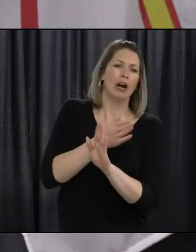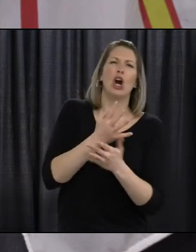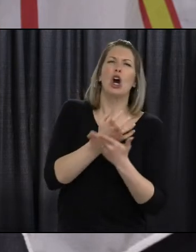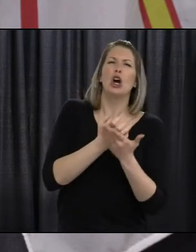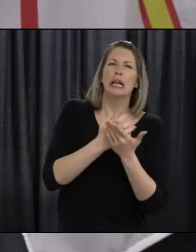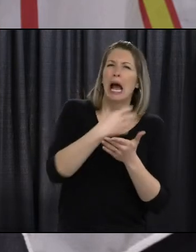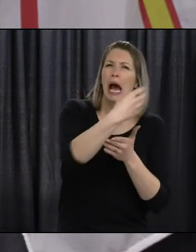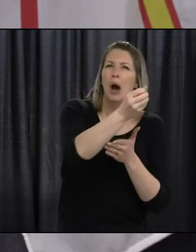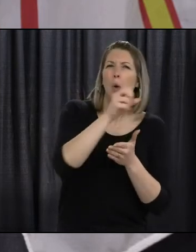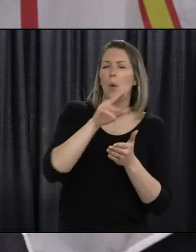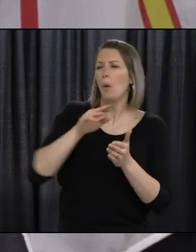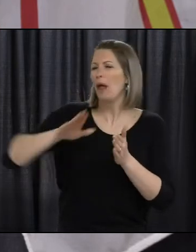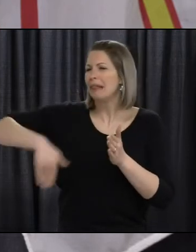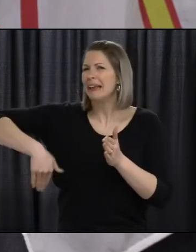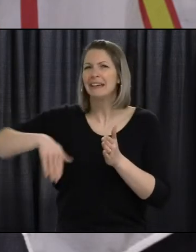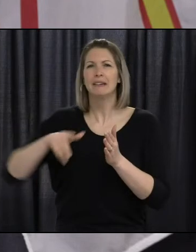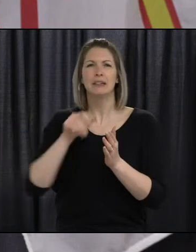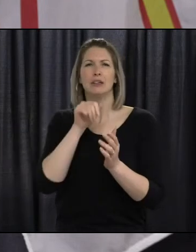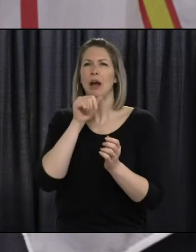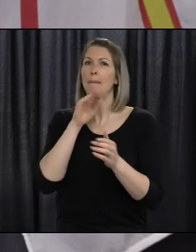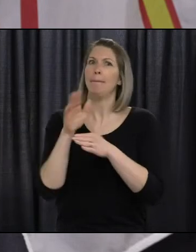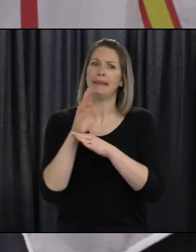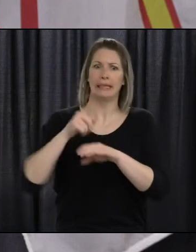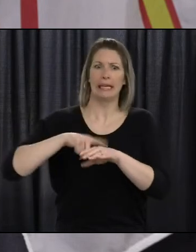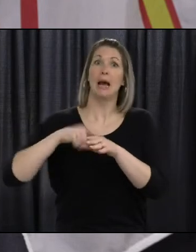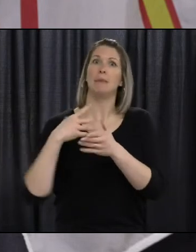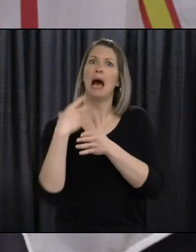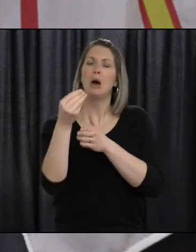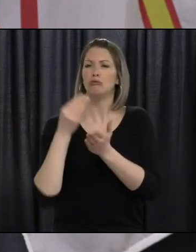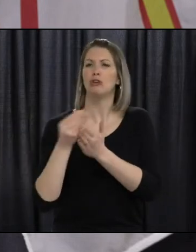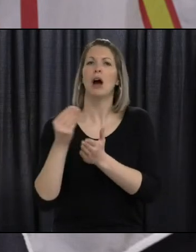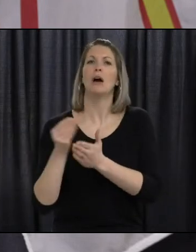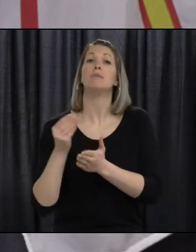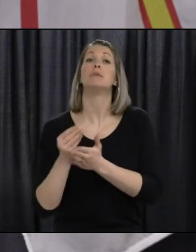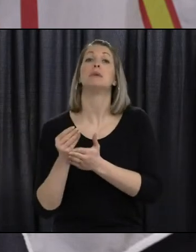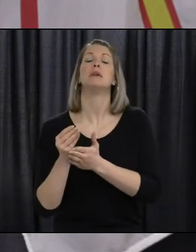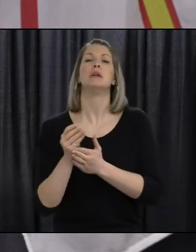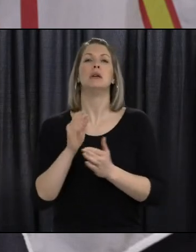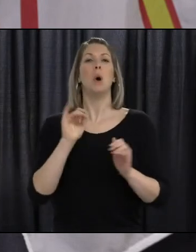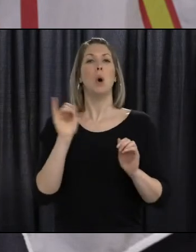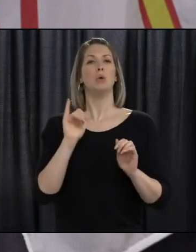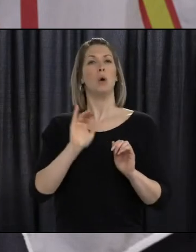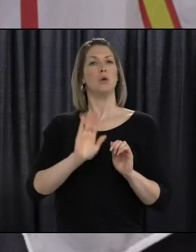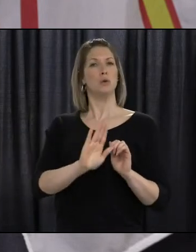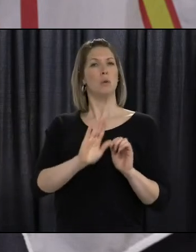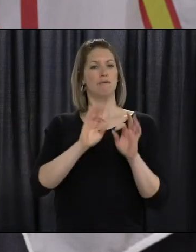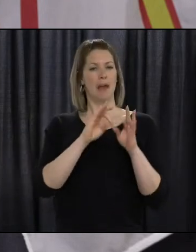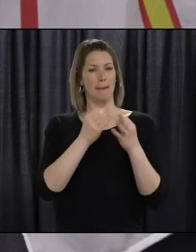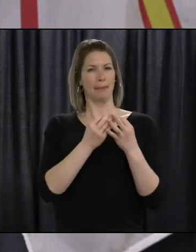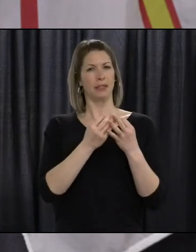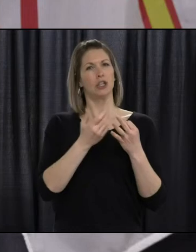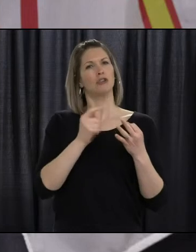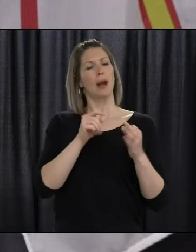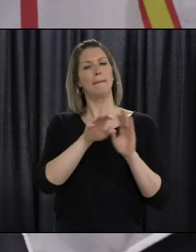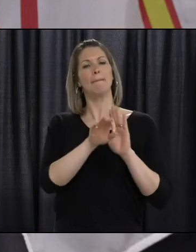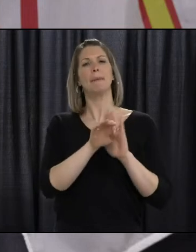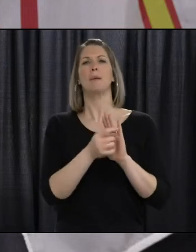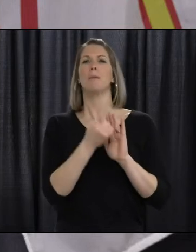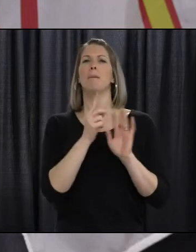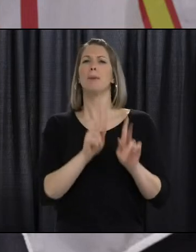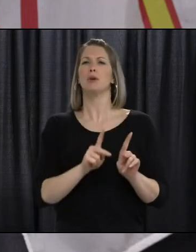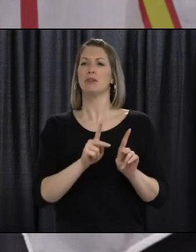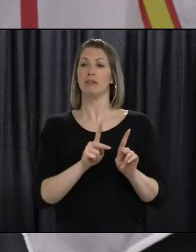curbside pickup options within your community. If possible, have one adult within your household to do the shopping and